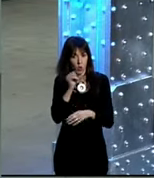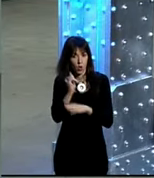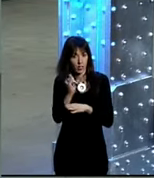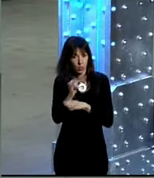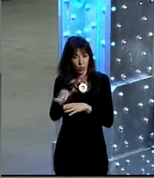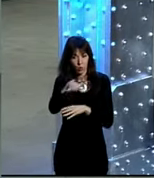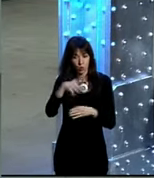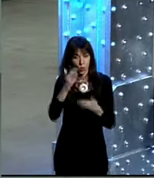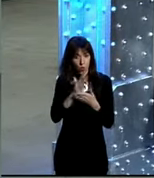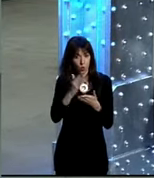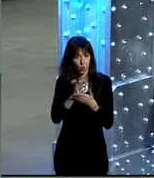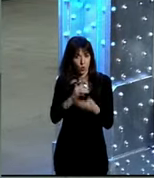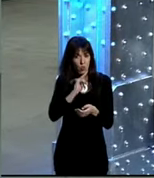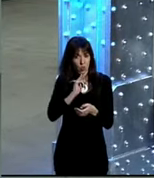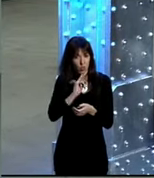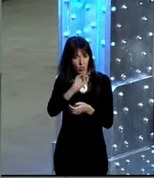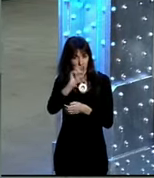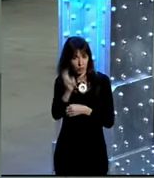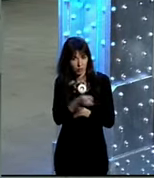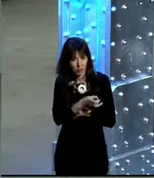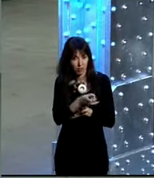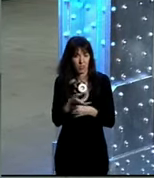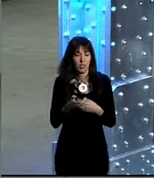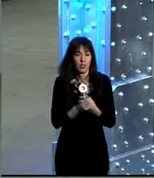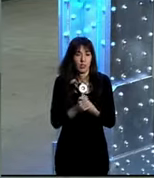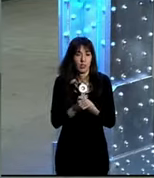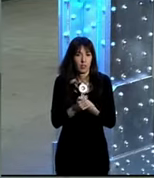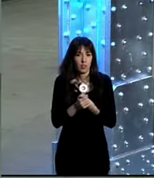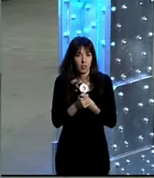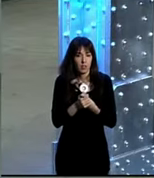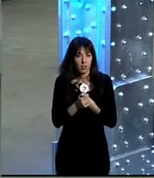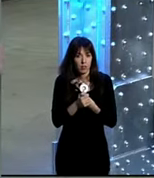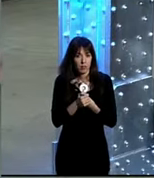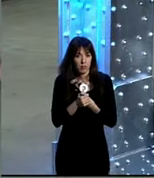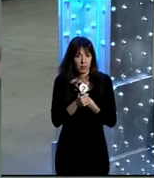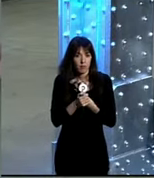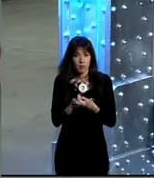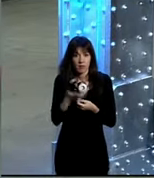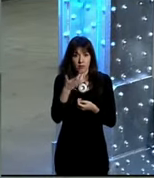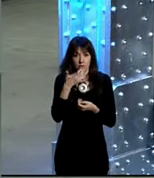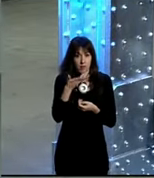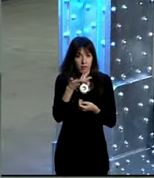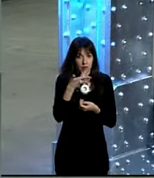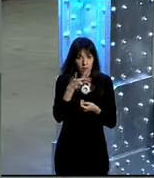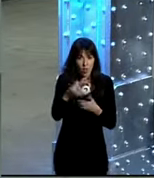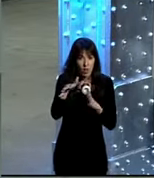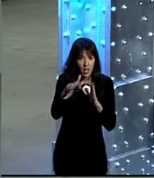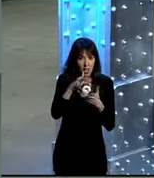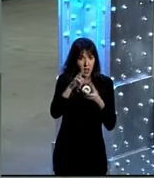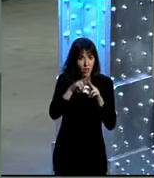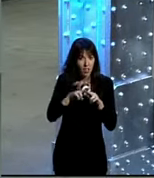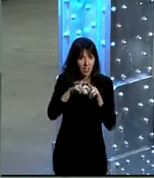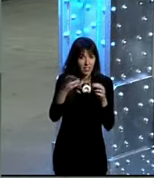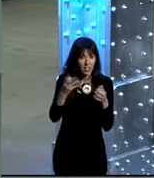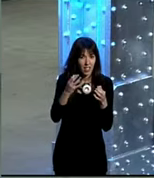how to geocache. If people are not familiar with geocaching, it has 6 million users. It's based on the